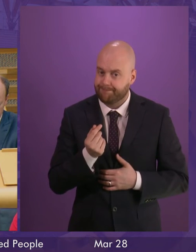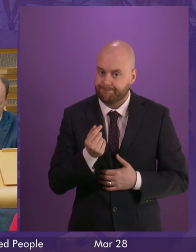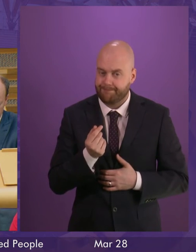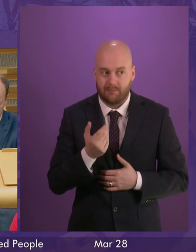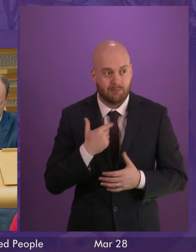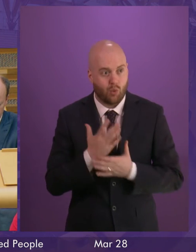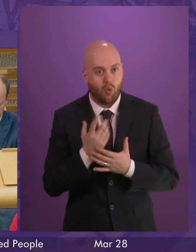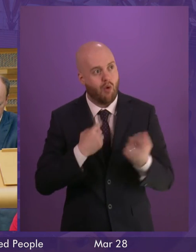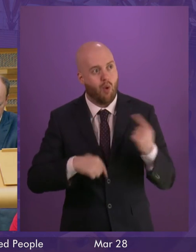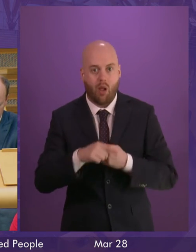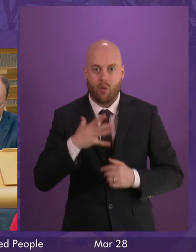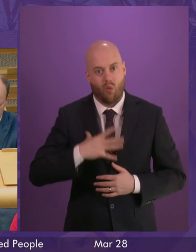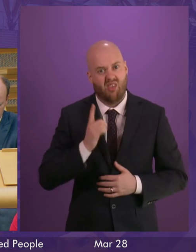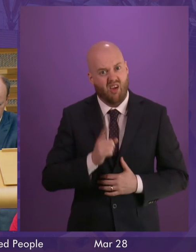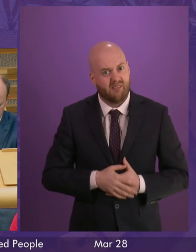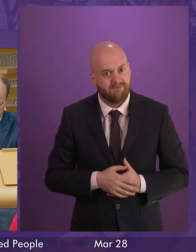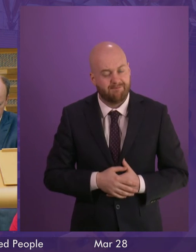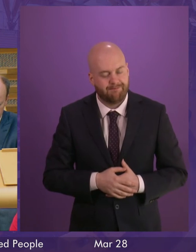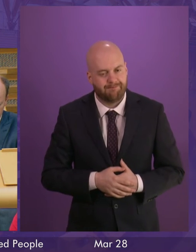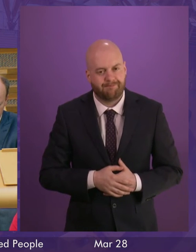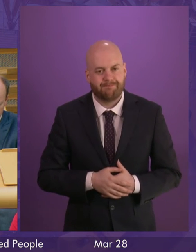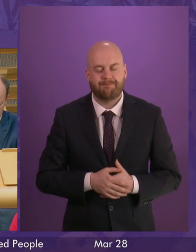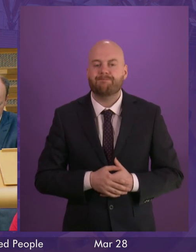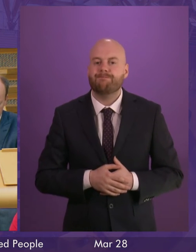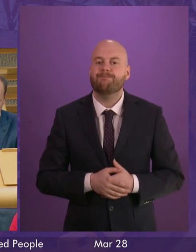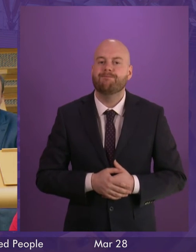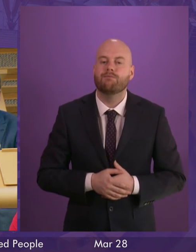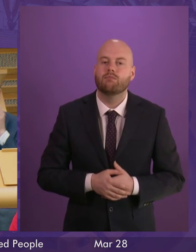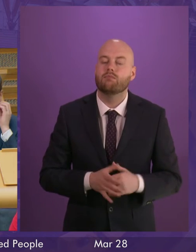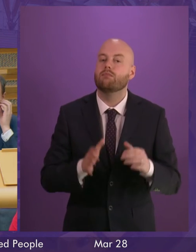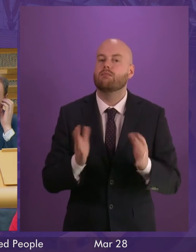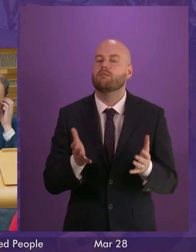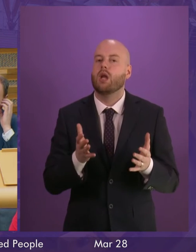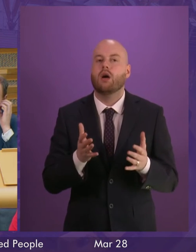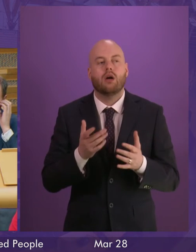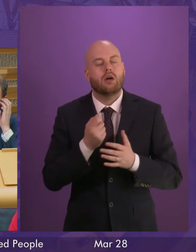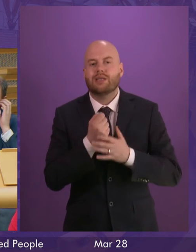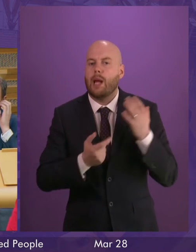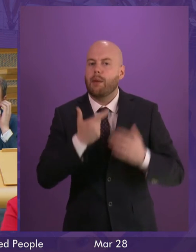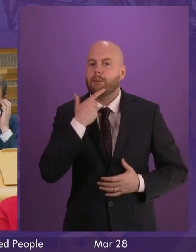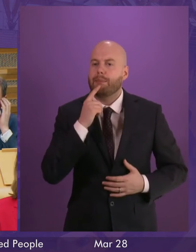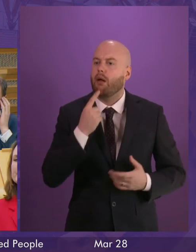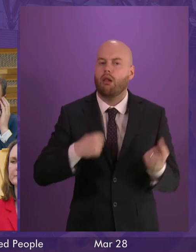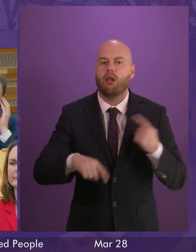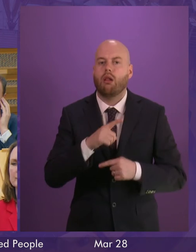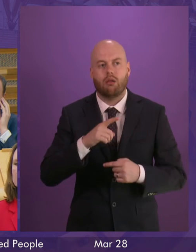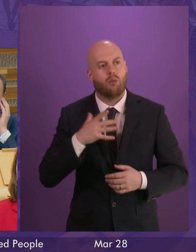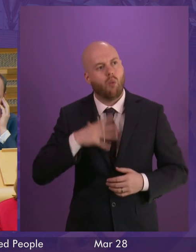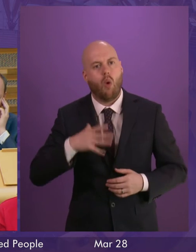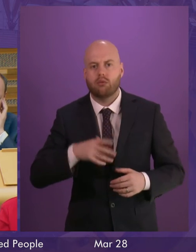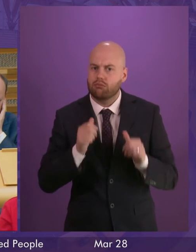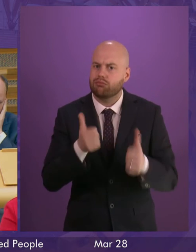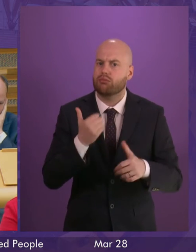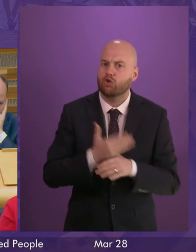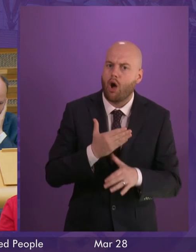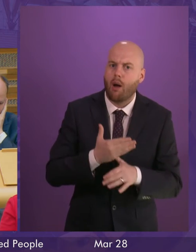moment. As I was saying, we disabled people want decent incomes, fairer working lives. As